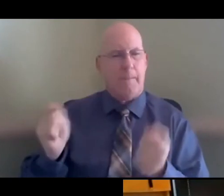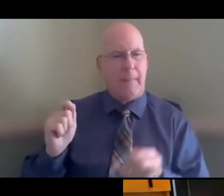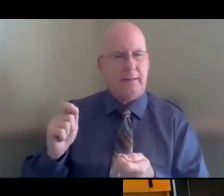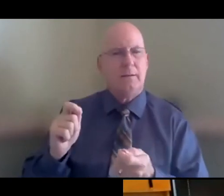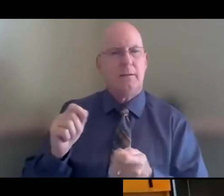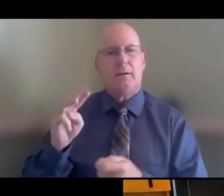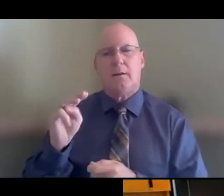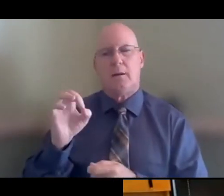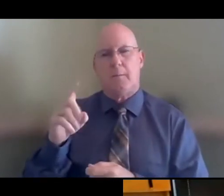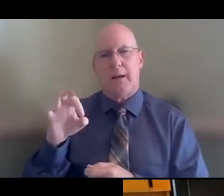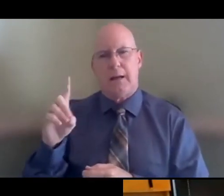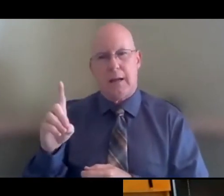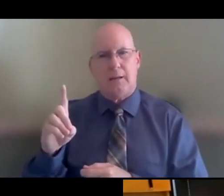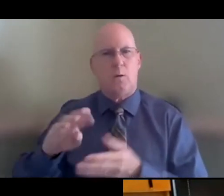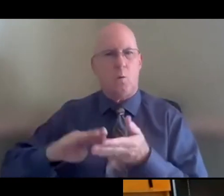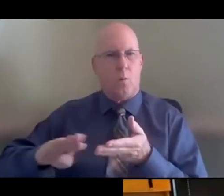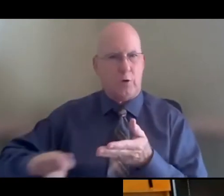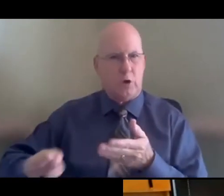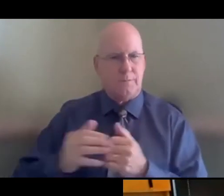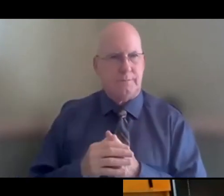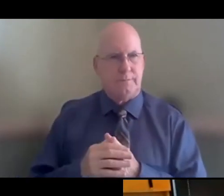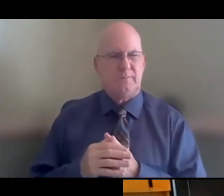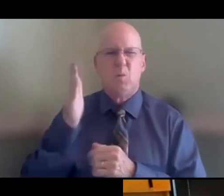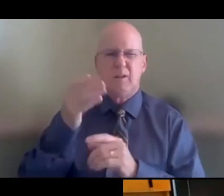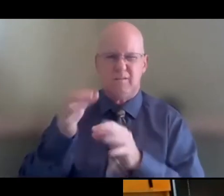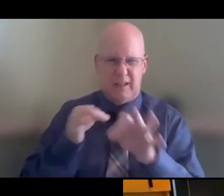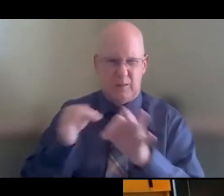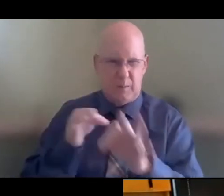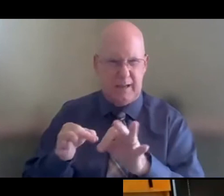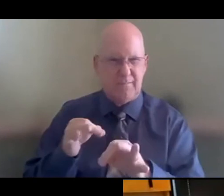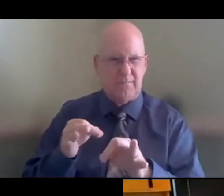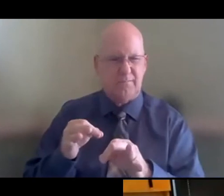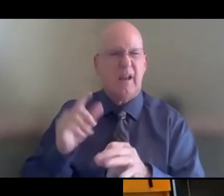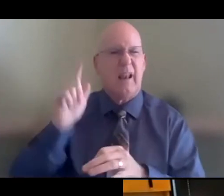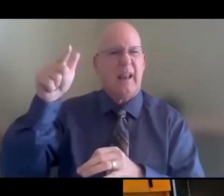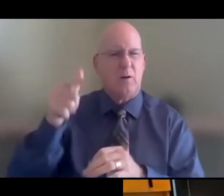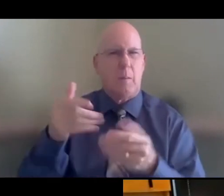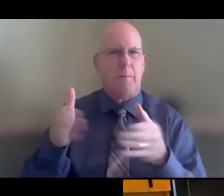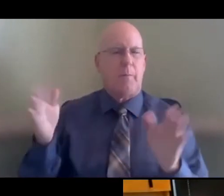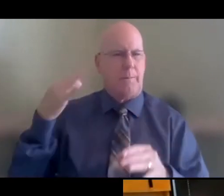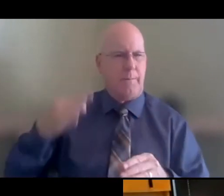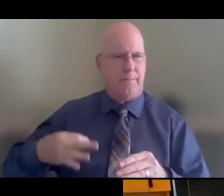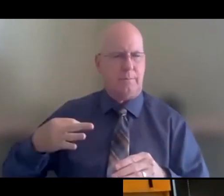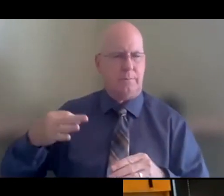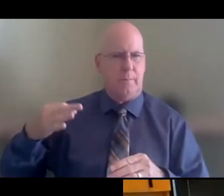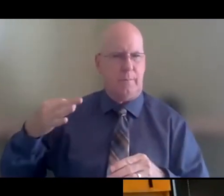home and community-based waiver. We'll talk a little bit more about this in an upcoming public benefit session. But